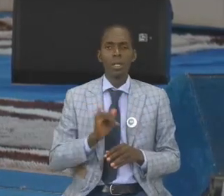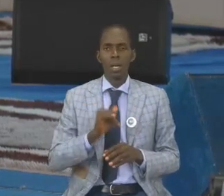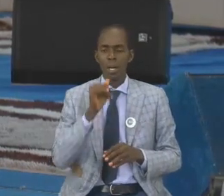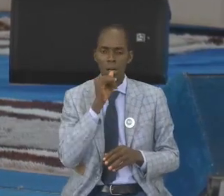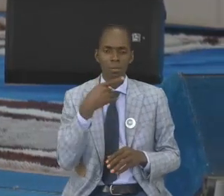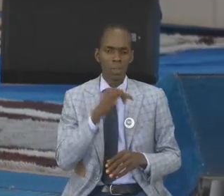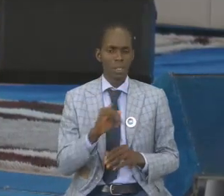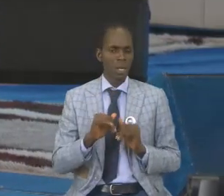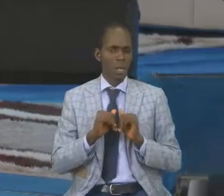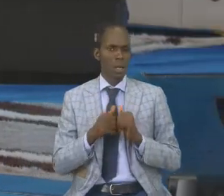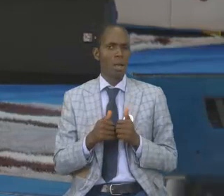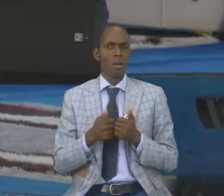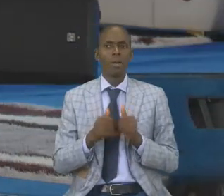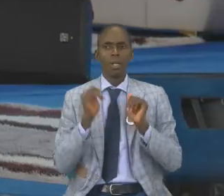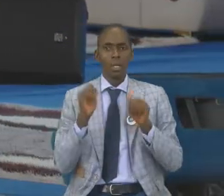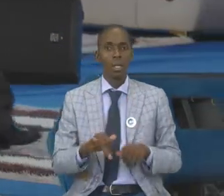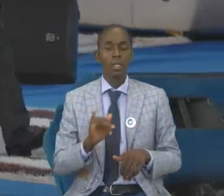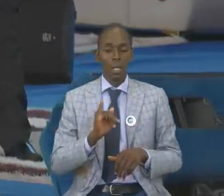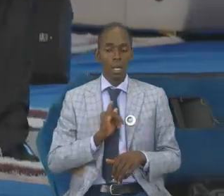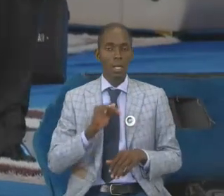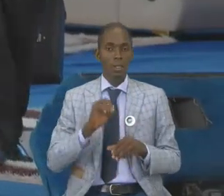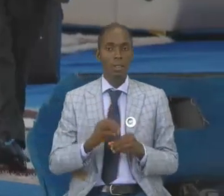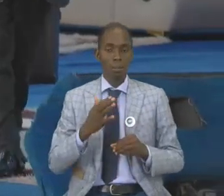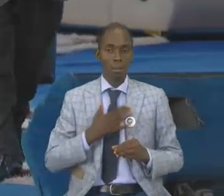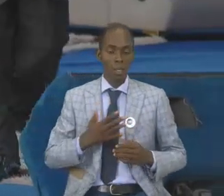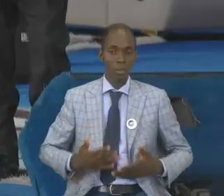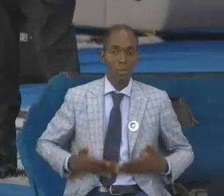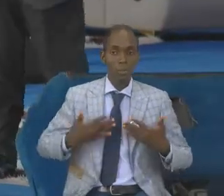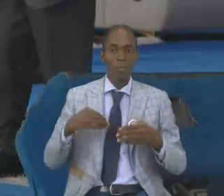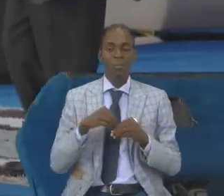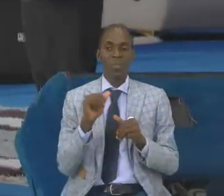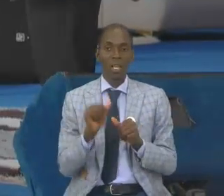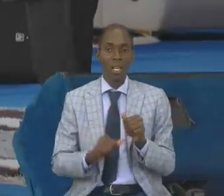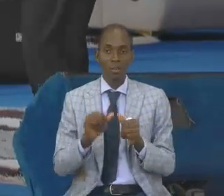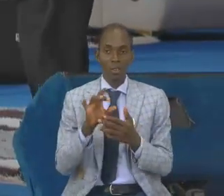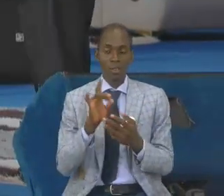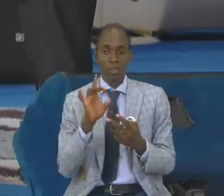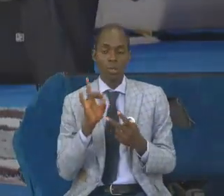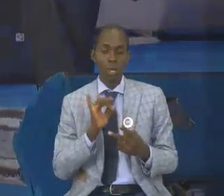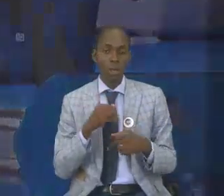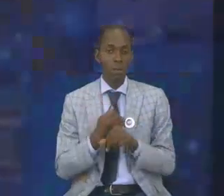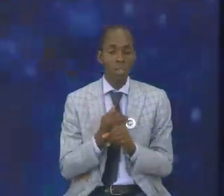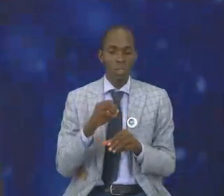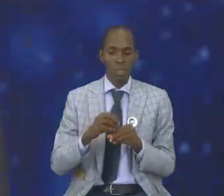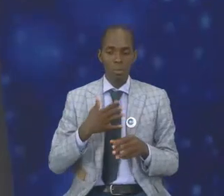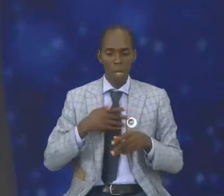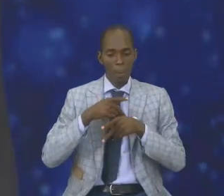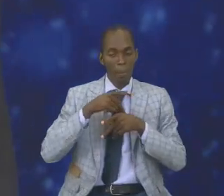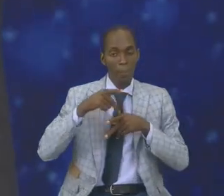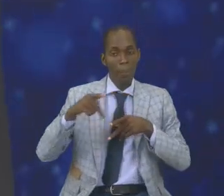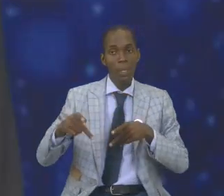how can I in my life, in every choice I make, in my profession, and in